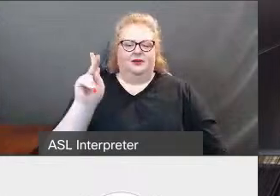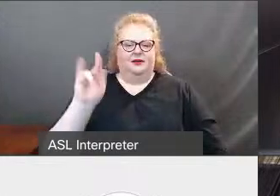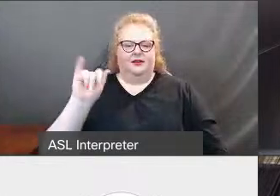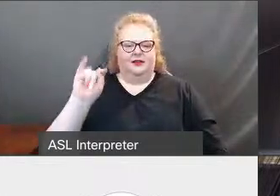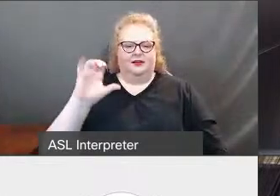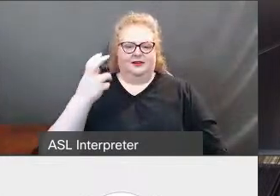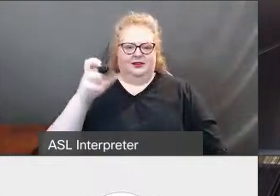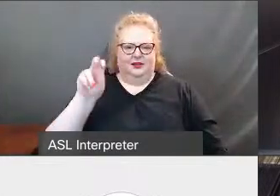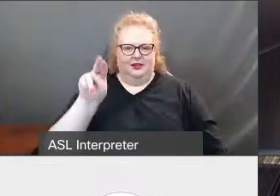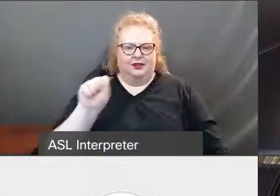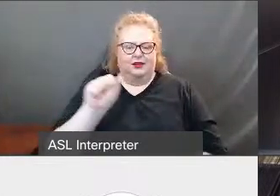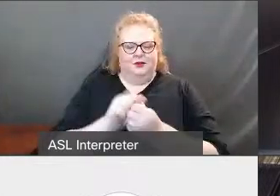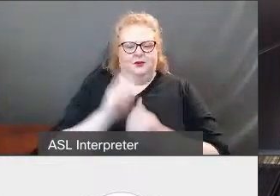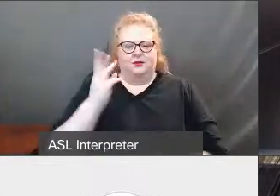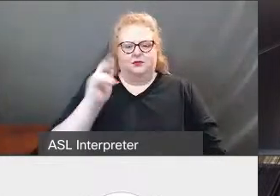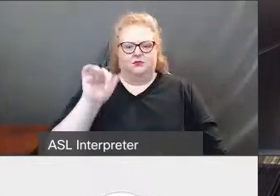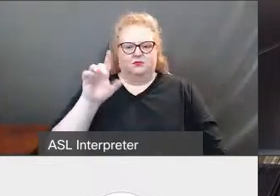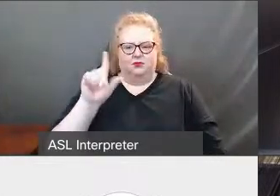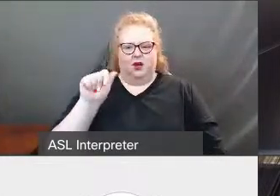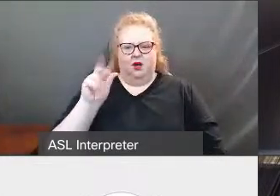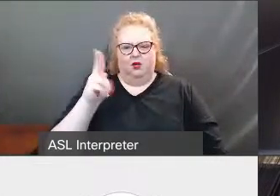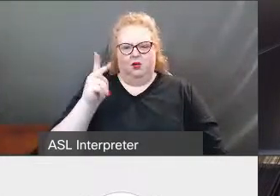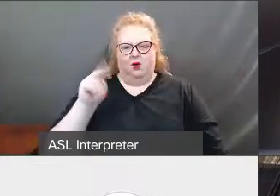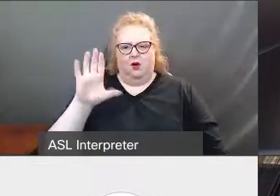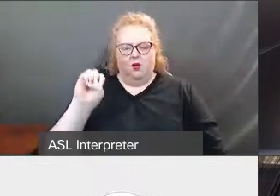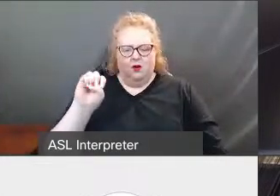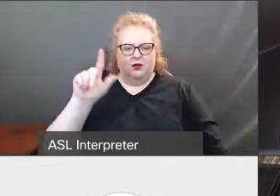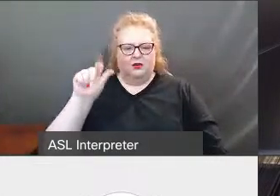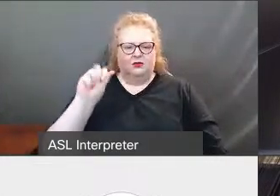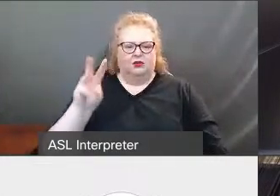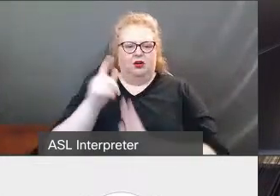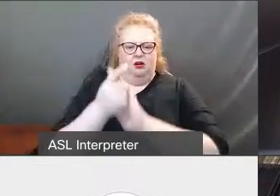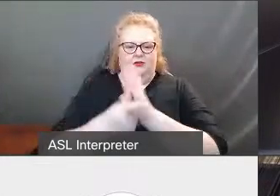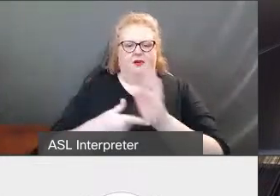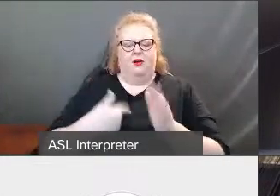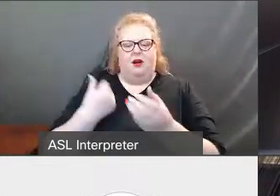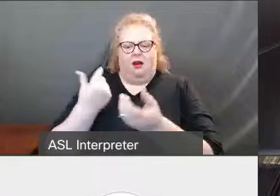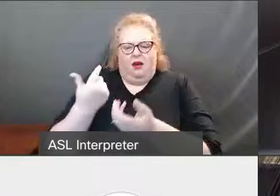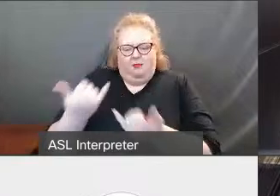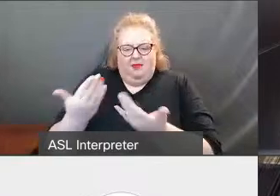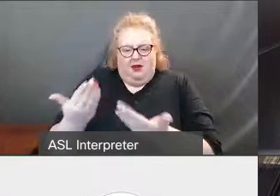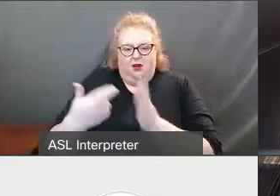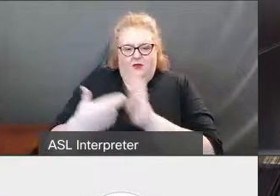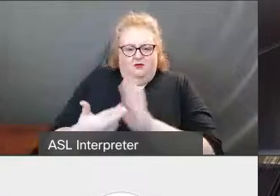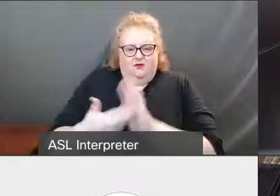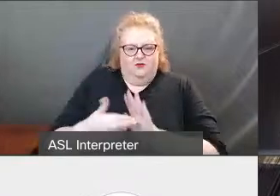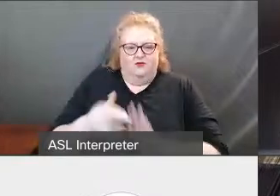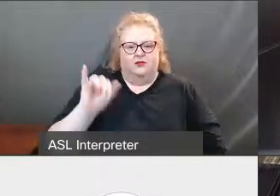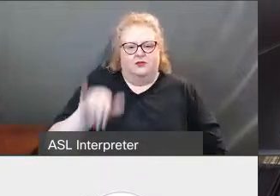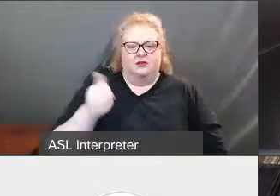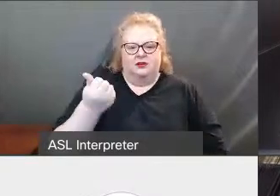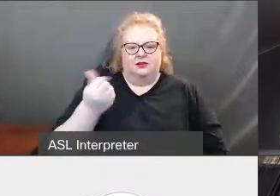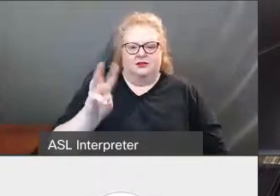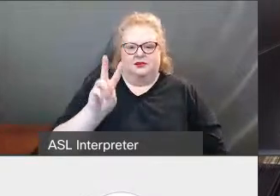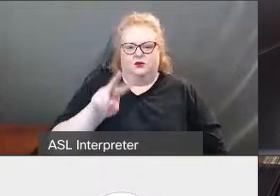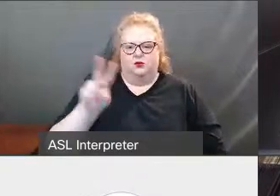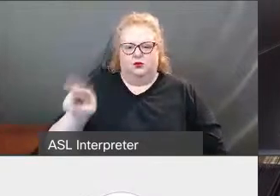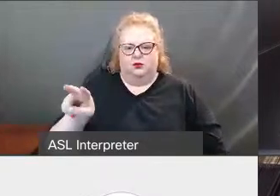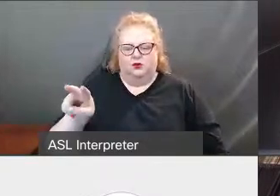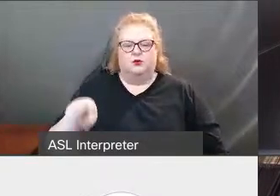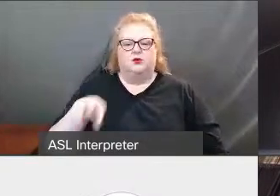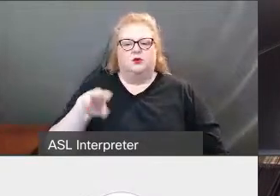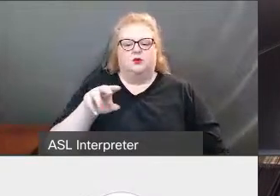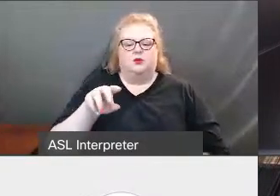Firm. I represent the property owners at 2420 Marshall Street and 1622 Wright Avenue. Those are